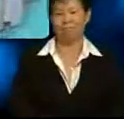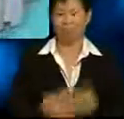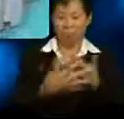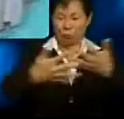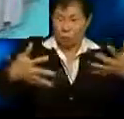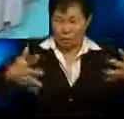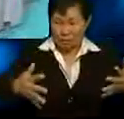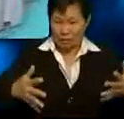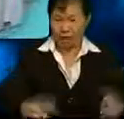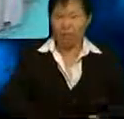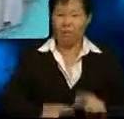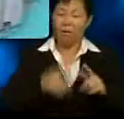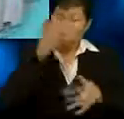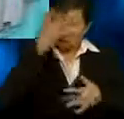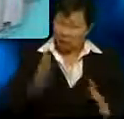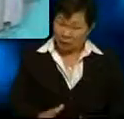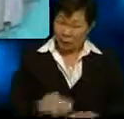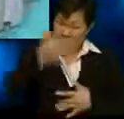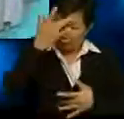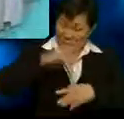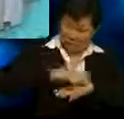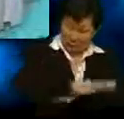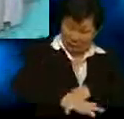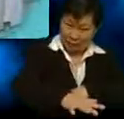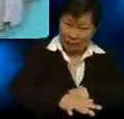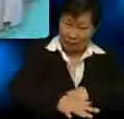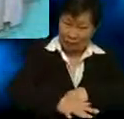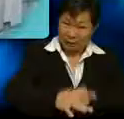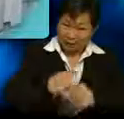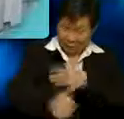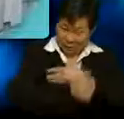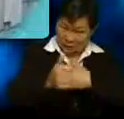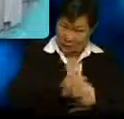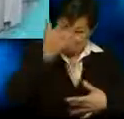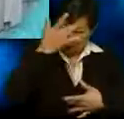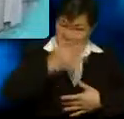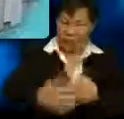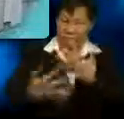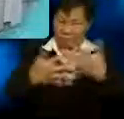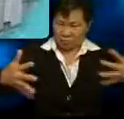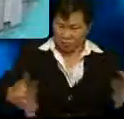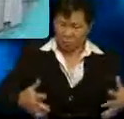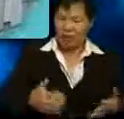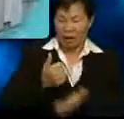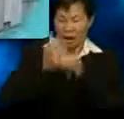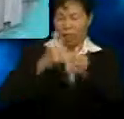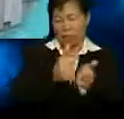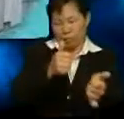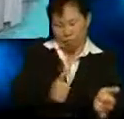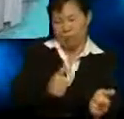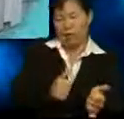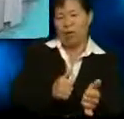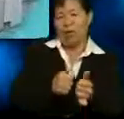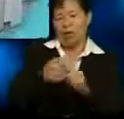Quarantine. Put patients with contagious diseases under quarantine. This can help to prevent the